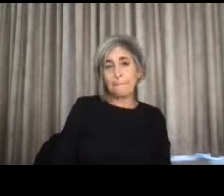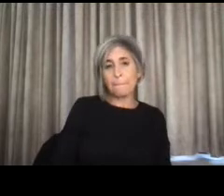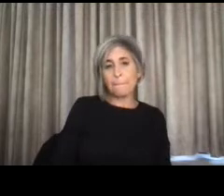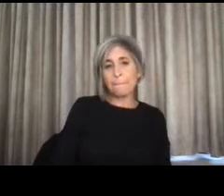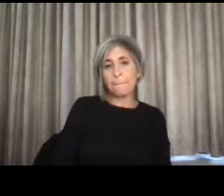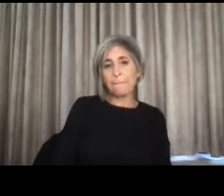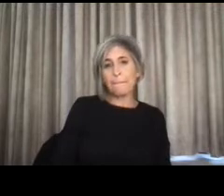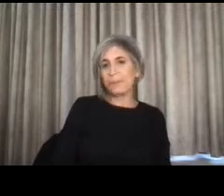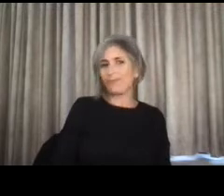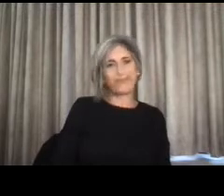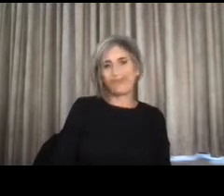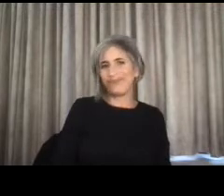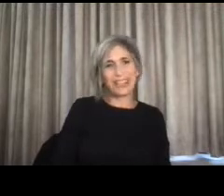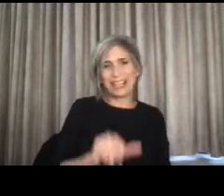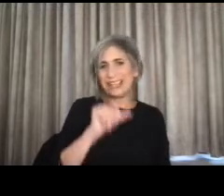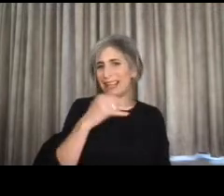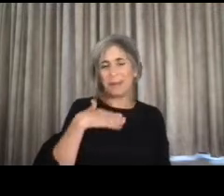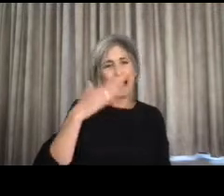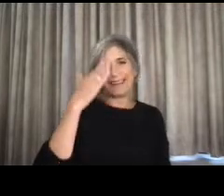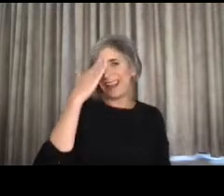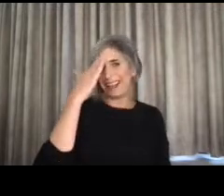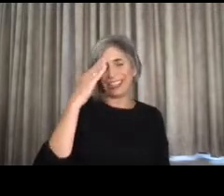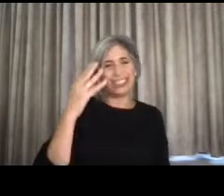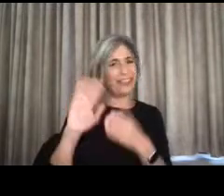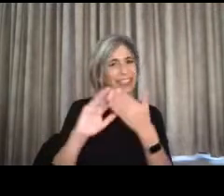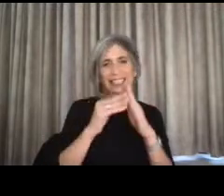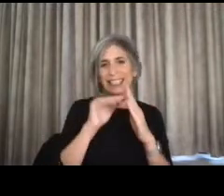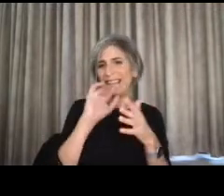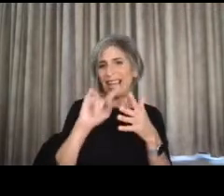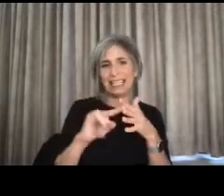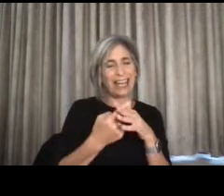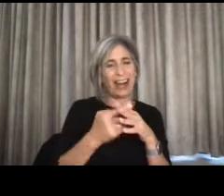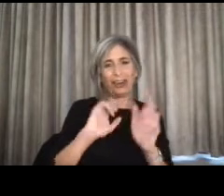Not to my knowledge, the city has not started that type of